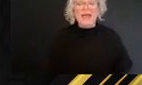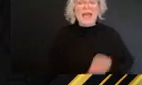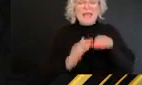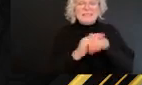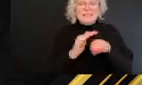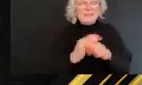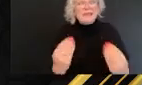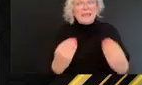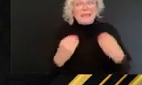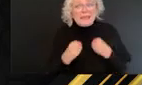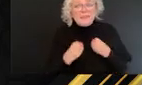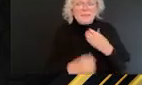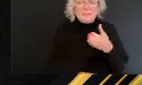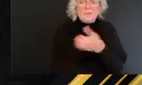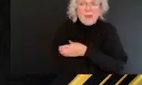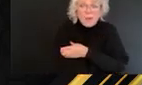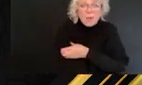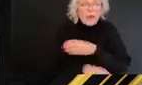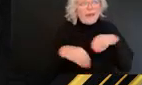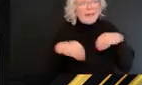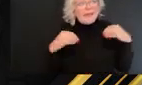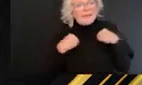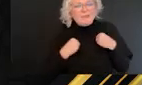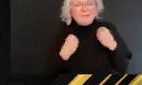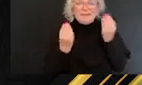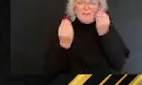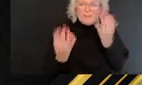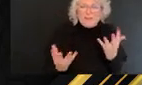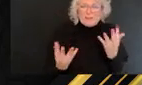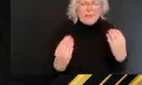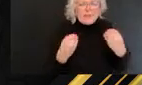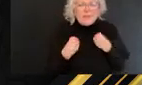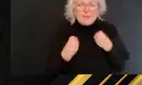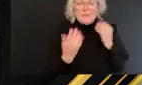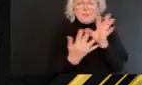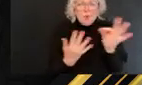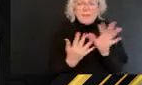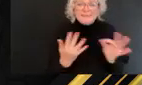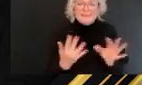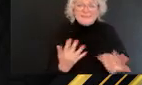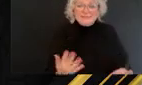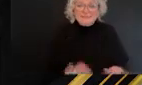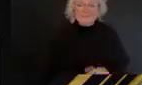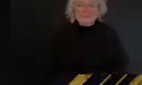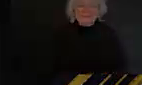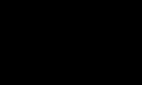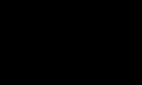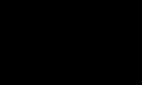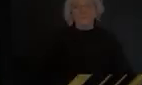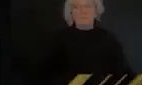me with access to information, independence, and choice.